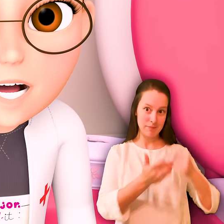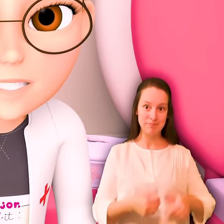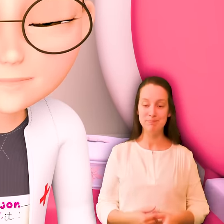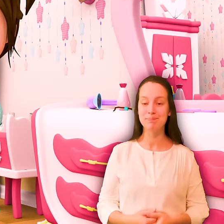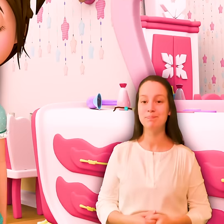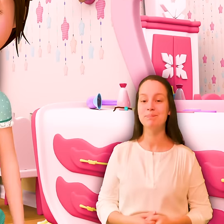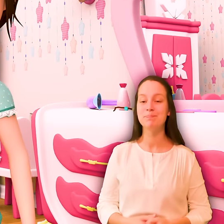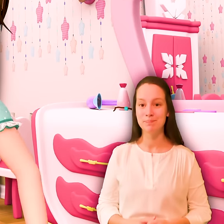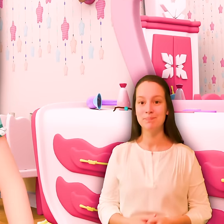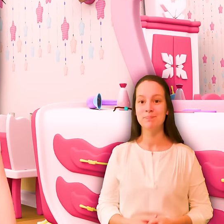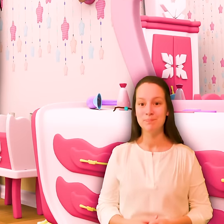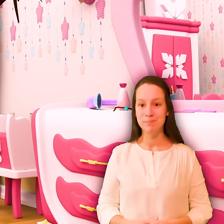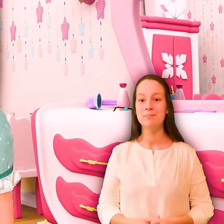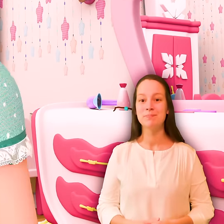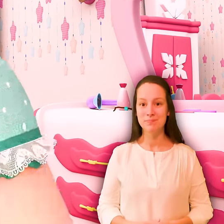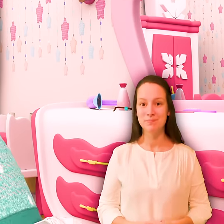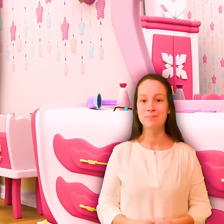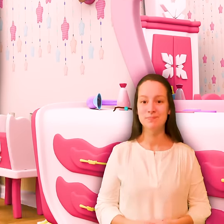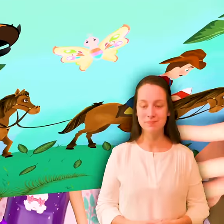bill bill